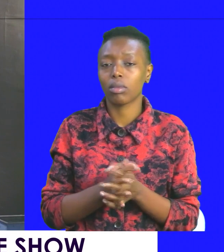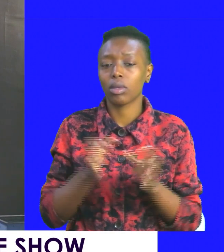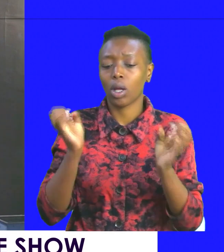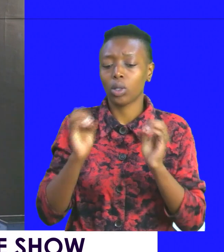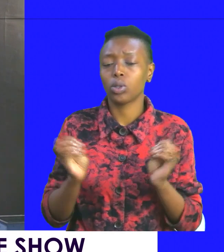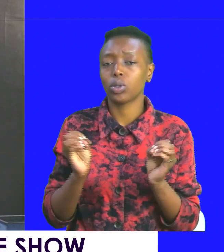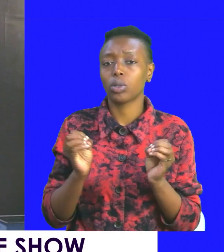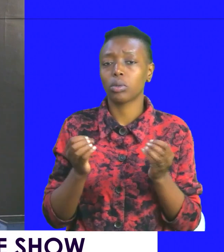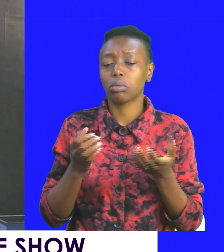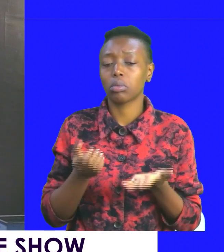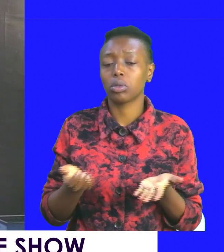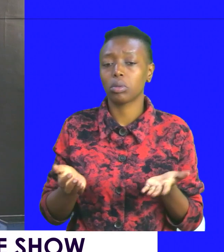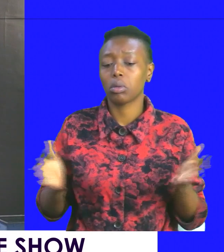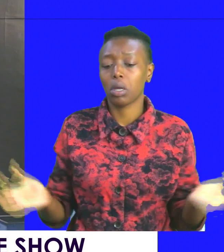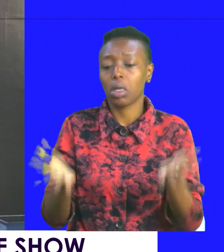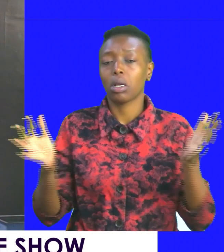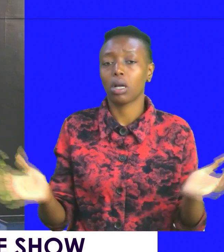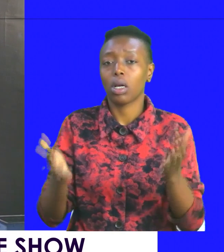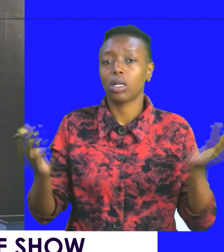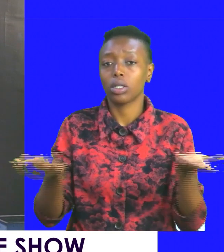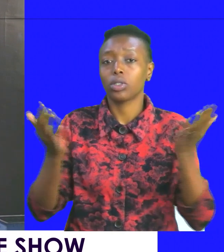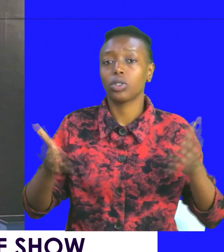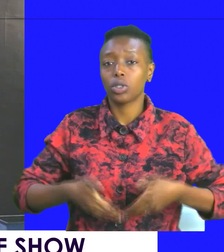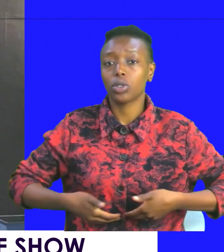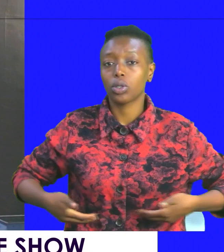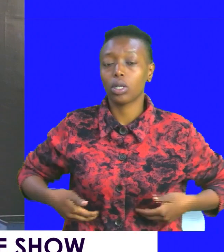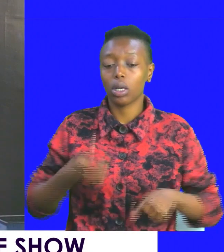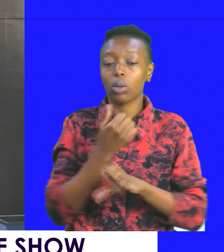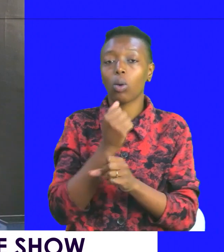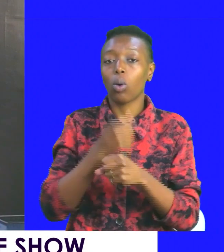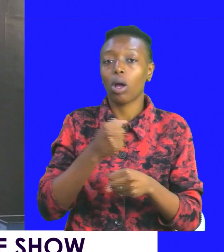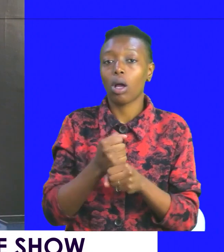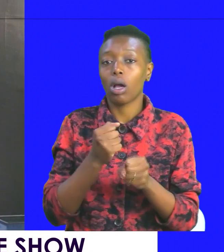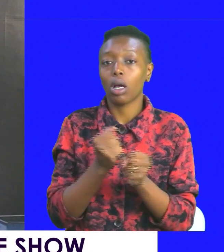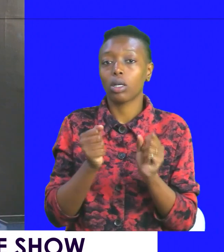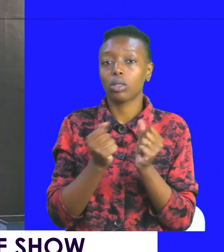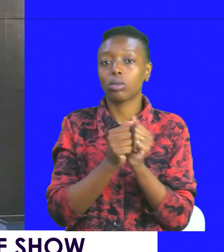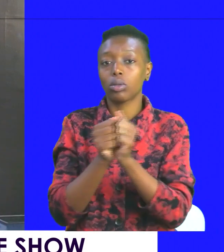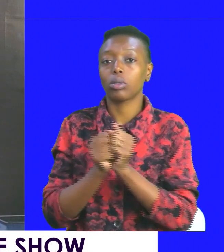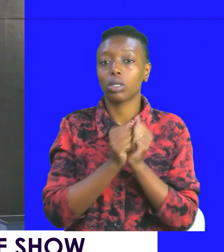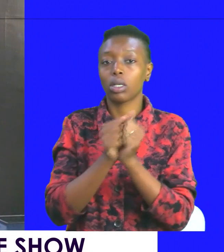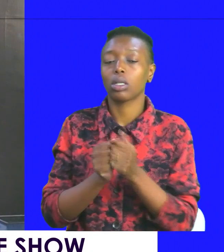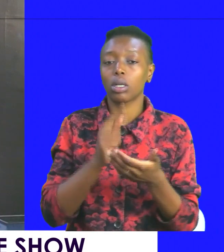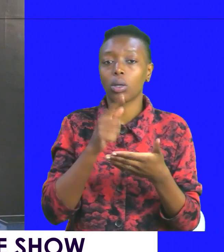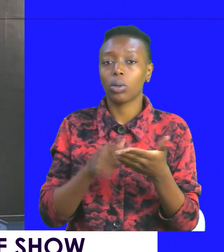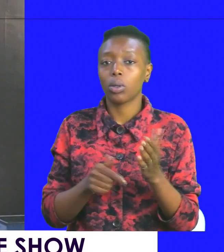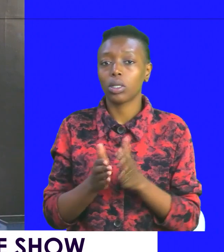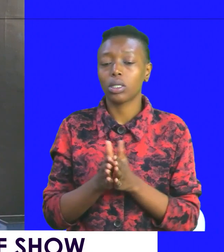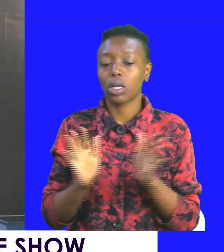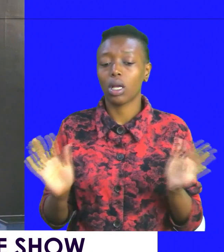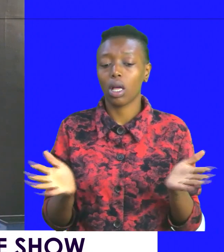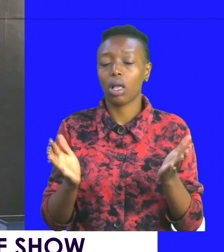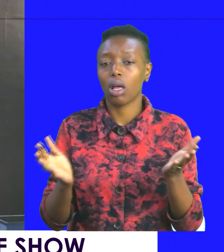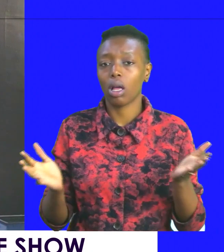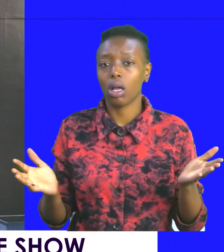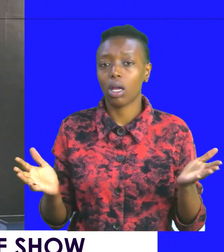start encouraging youth and working towards youth. What are the things that we need to do to our youth?